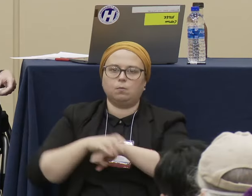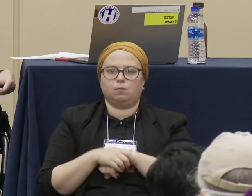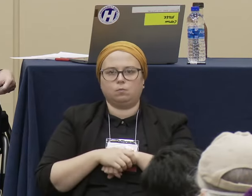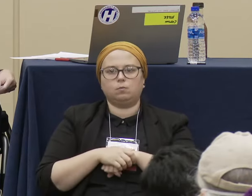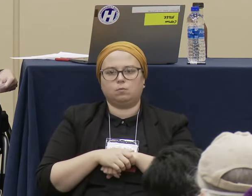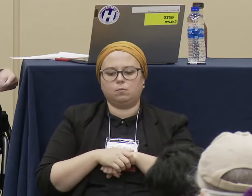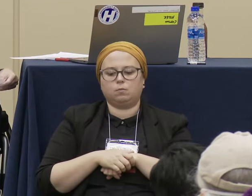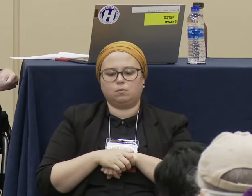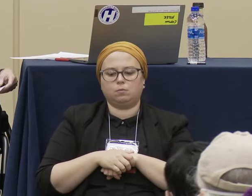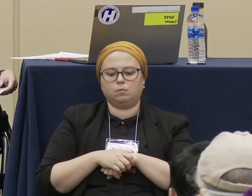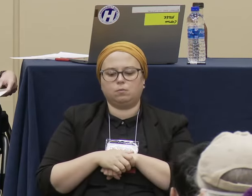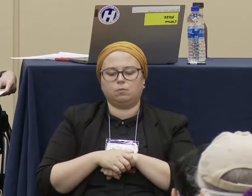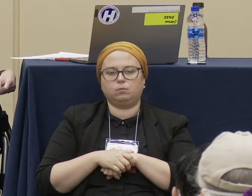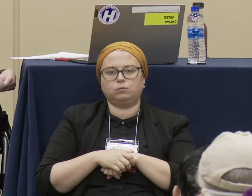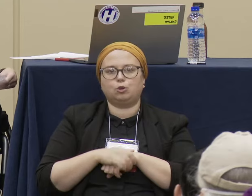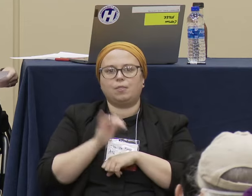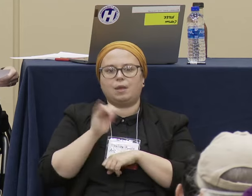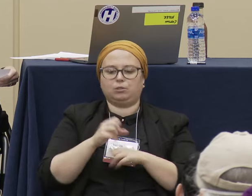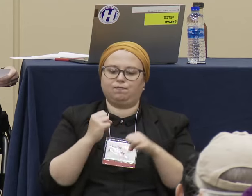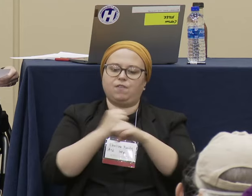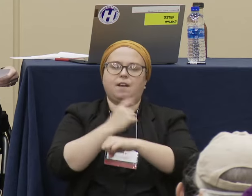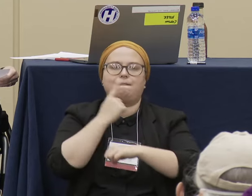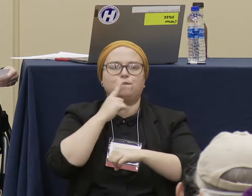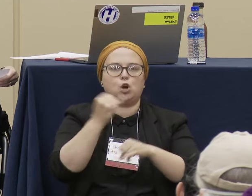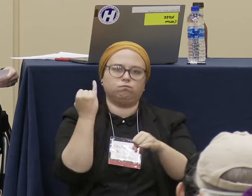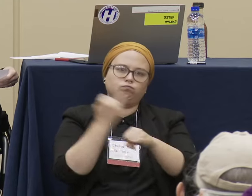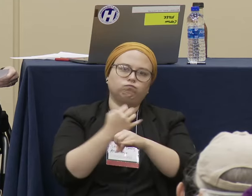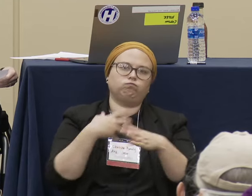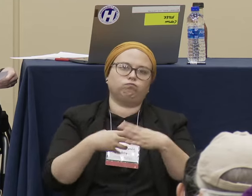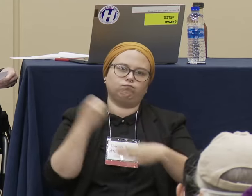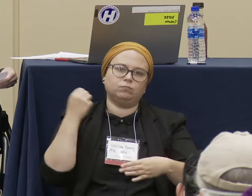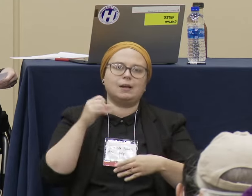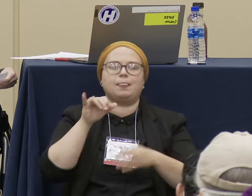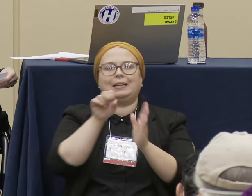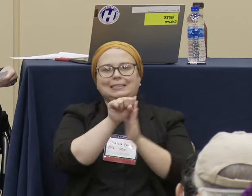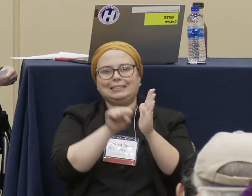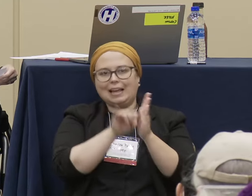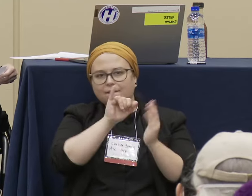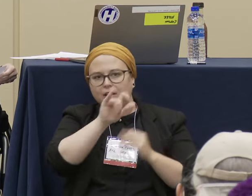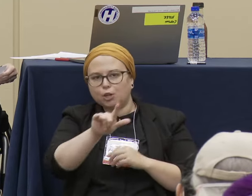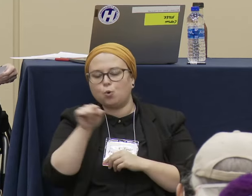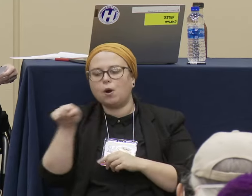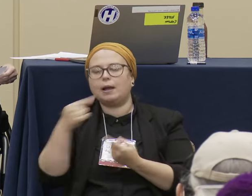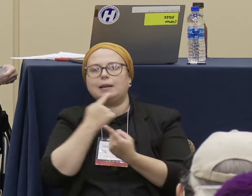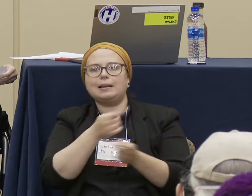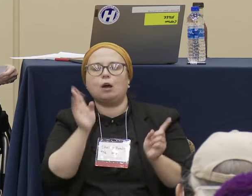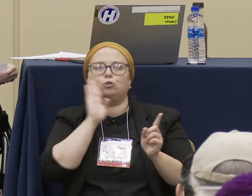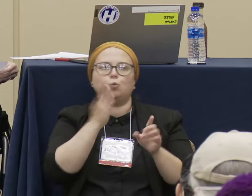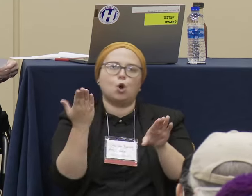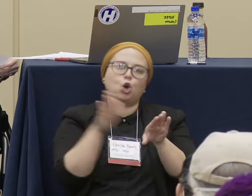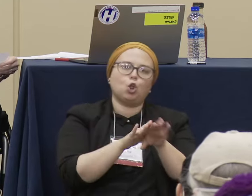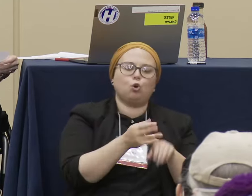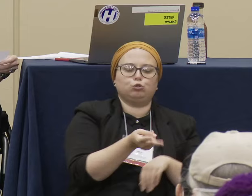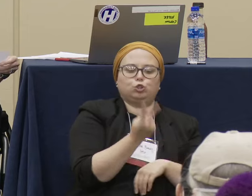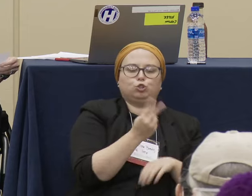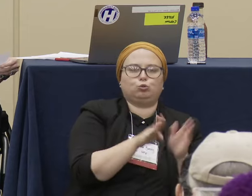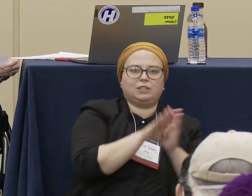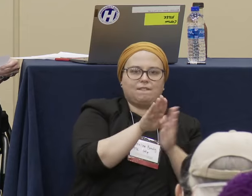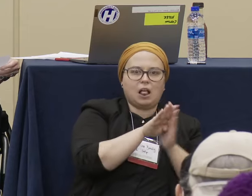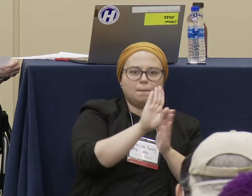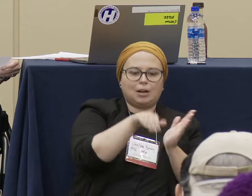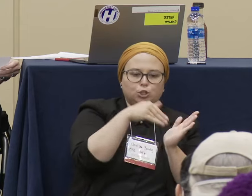fruits of fighting for deinstitutionalization in the state of Illinois. He announced he's going to close two developmental centers,